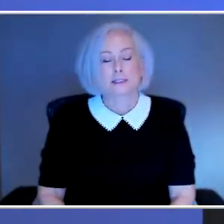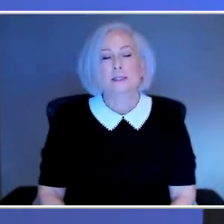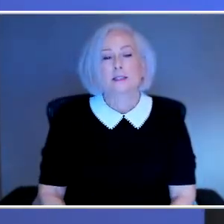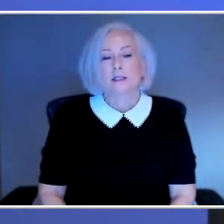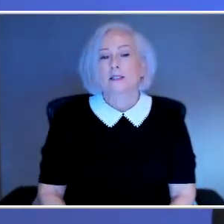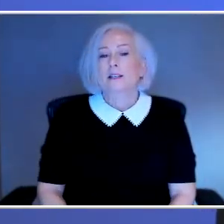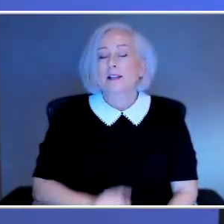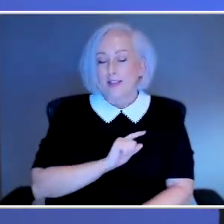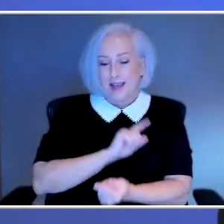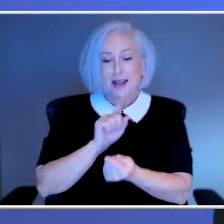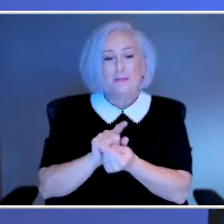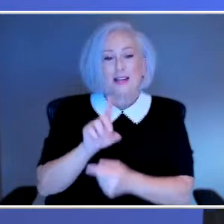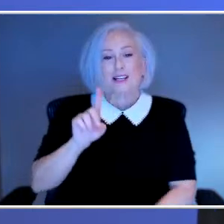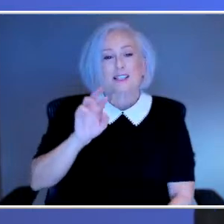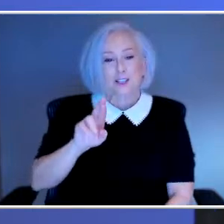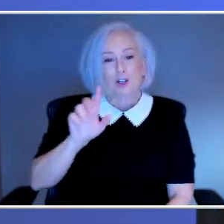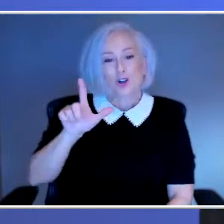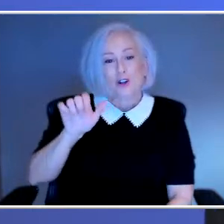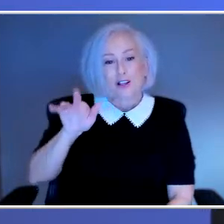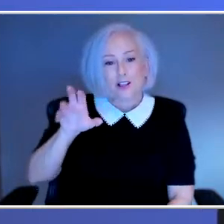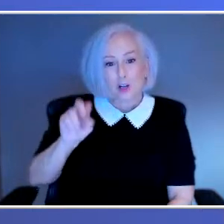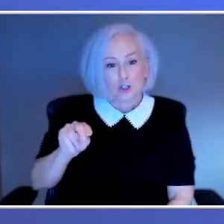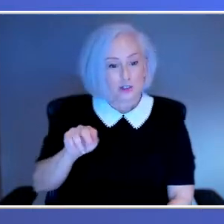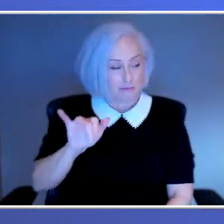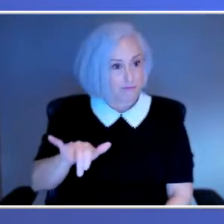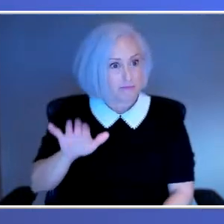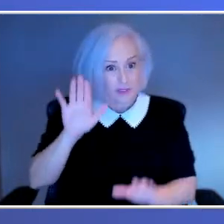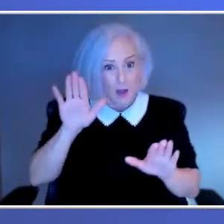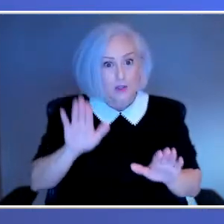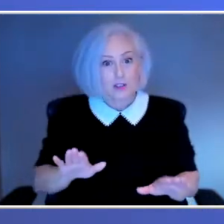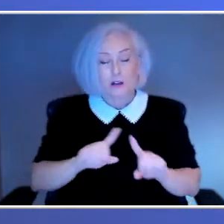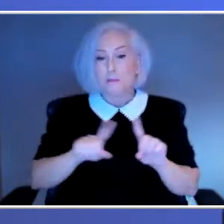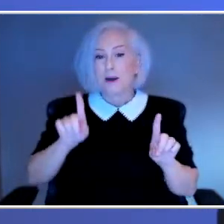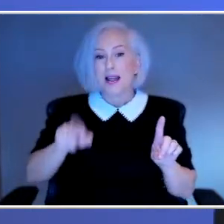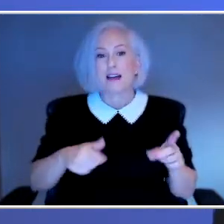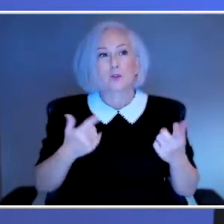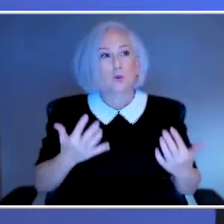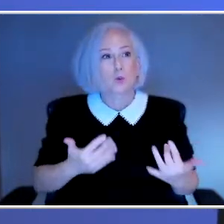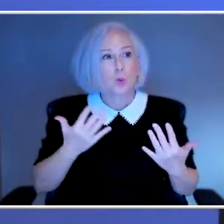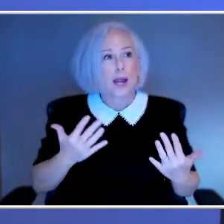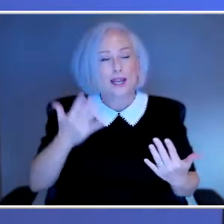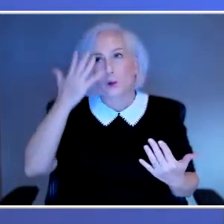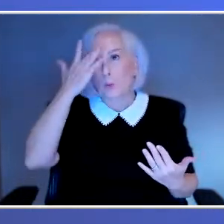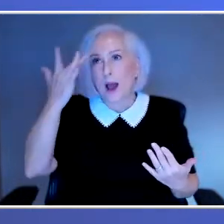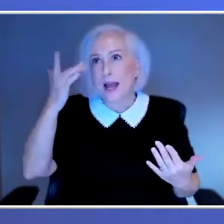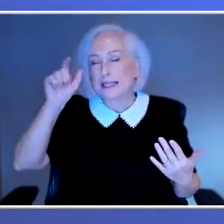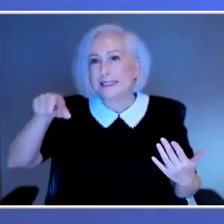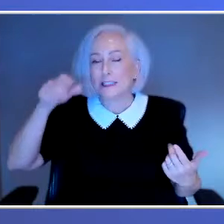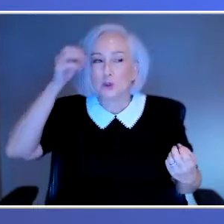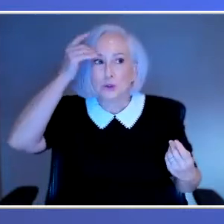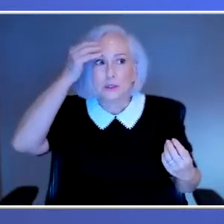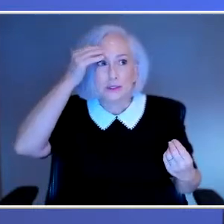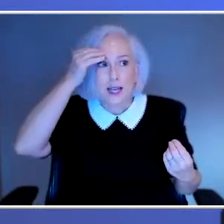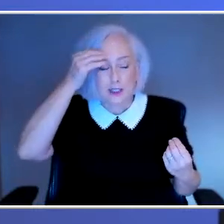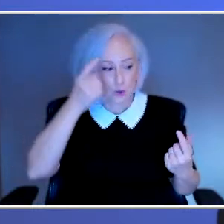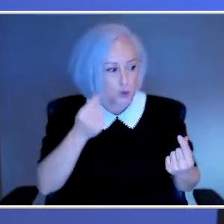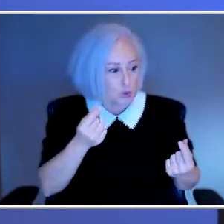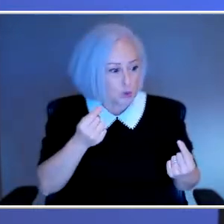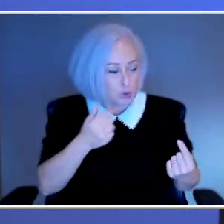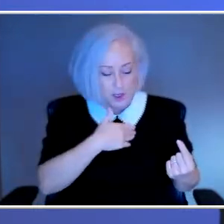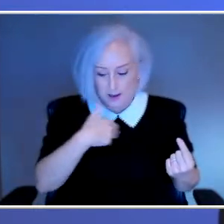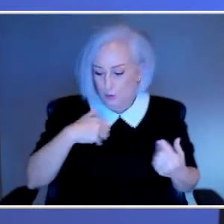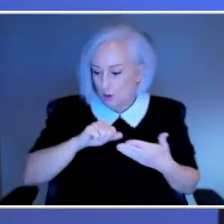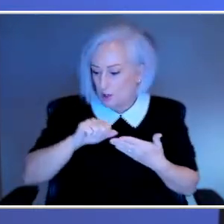but I had to wait a while to decide, am I gonna go with this, removing my breast? The stomach